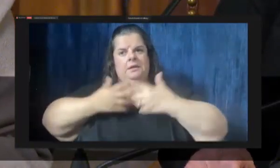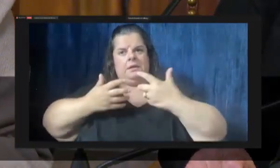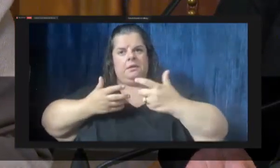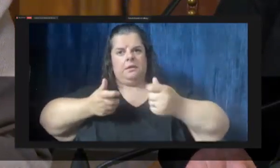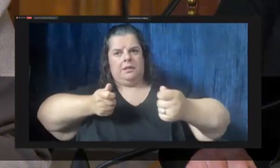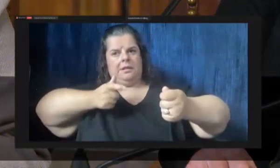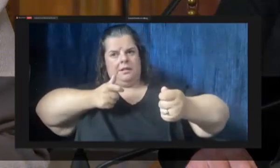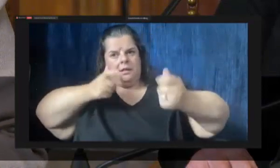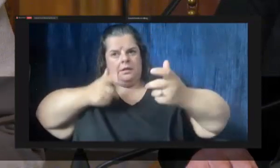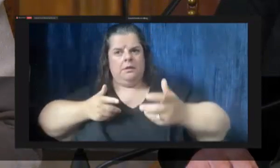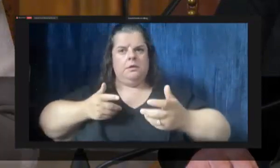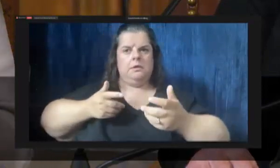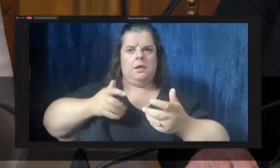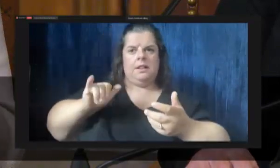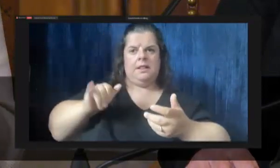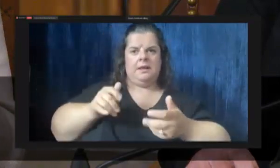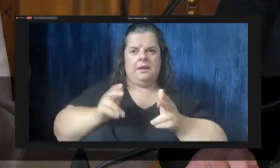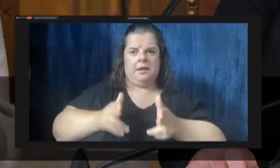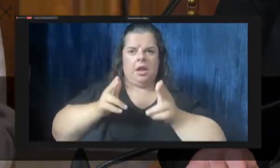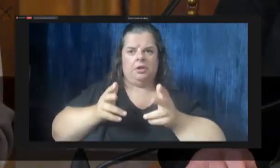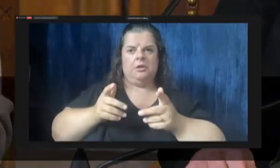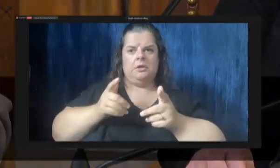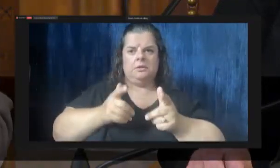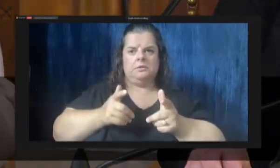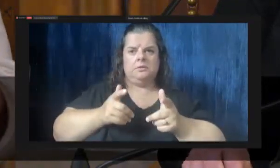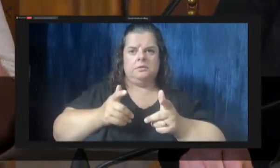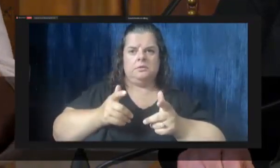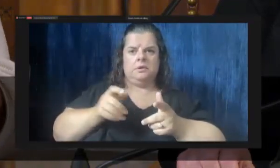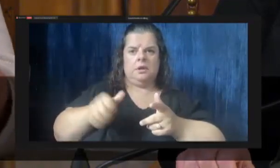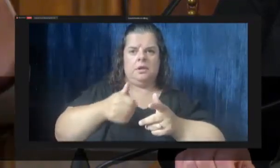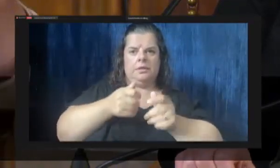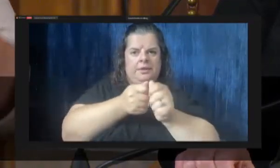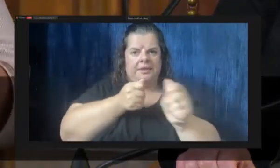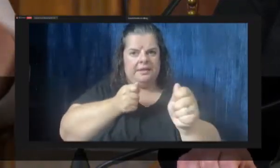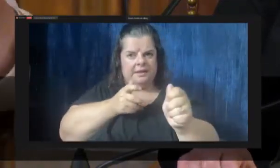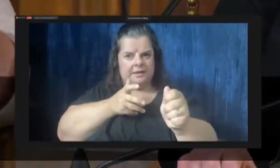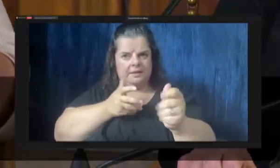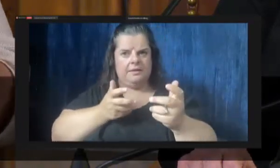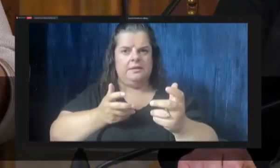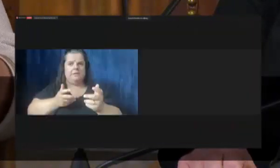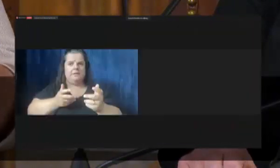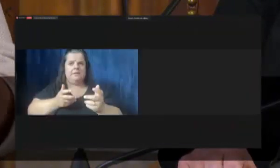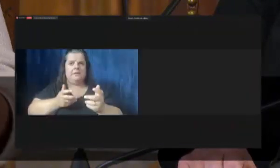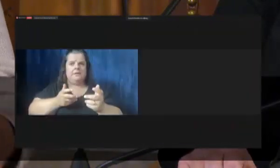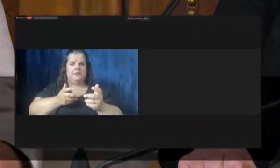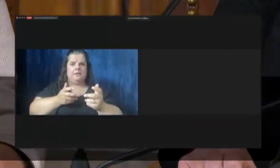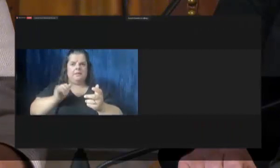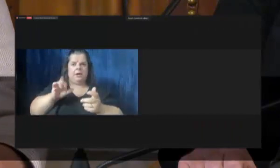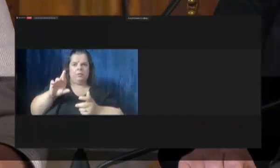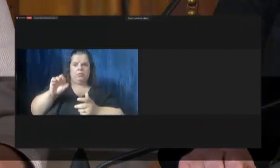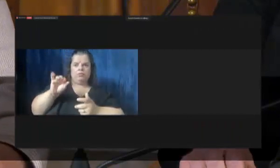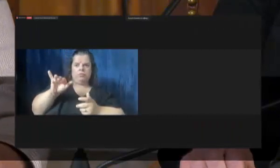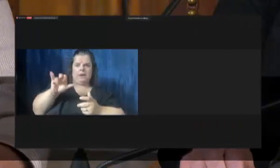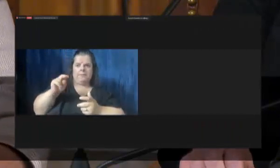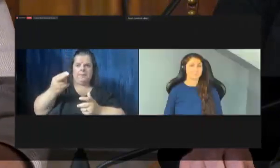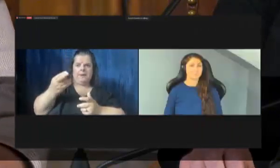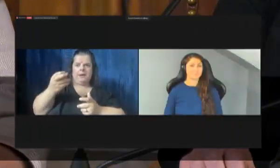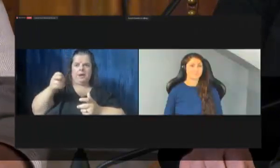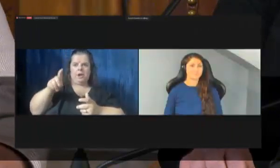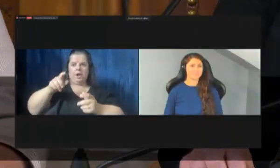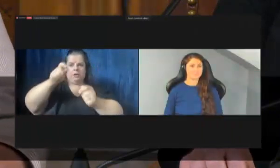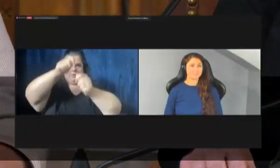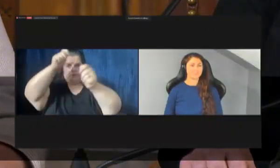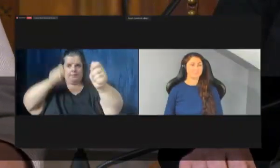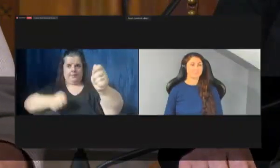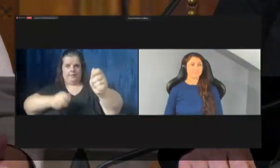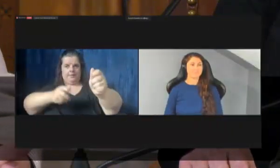like, you know, a handgun or something. And then there are little, like big, long Robin Hood things with an actual string. So what